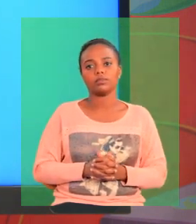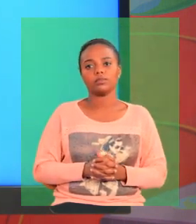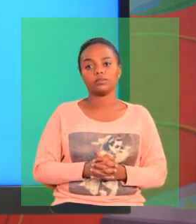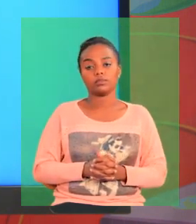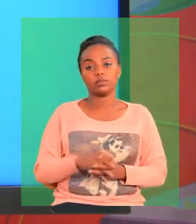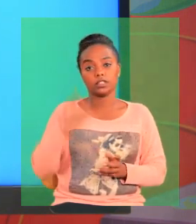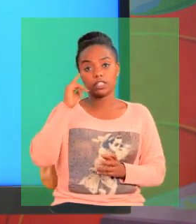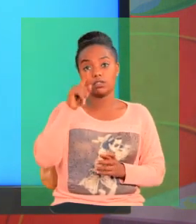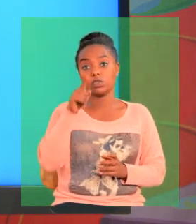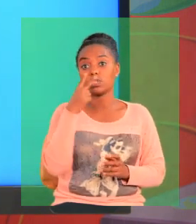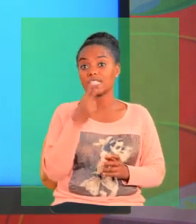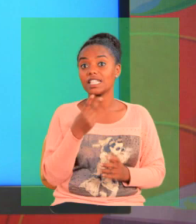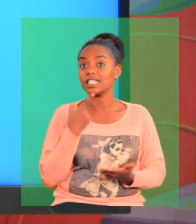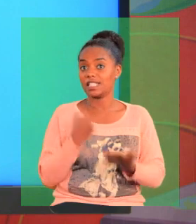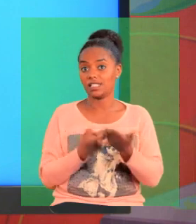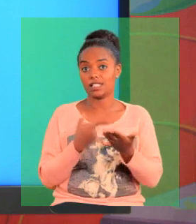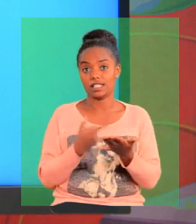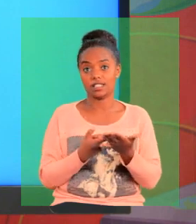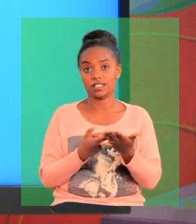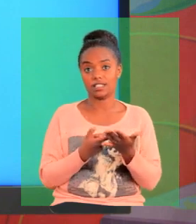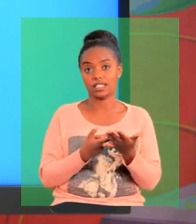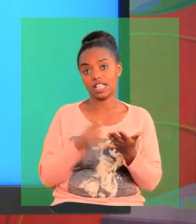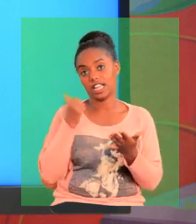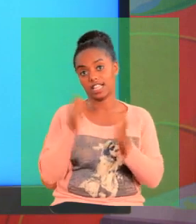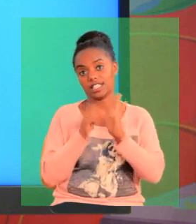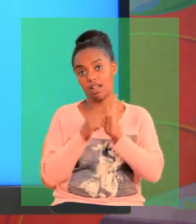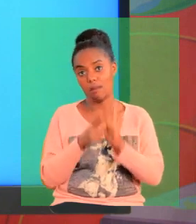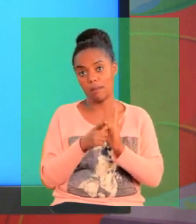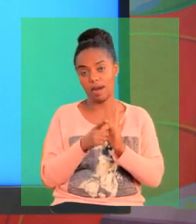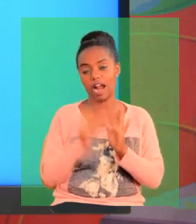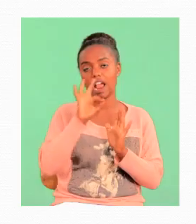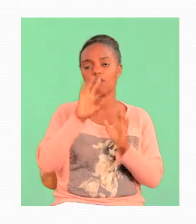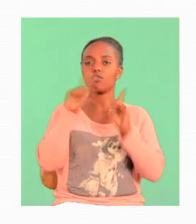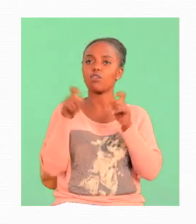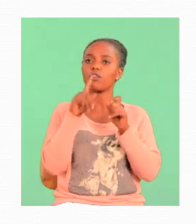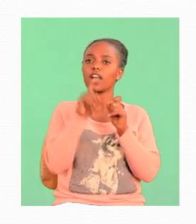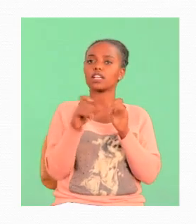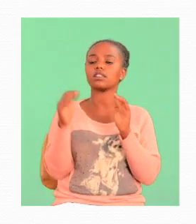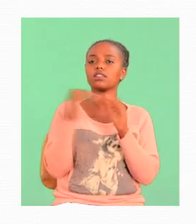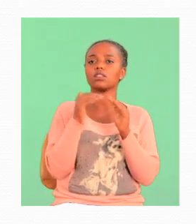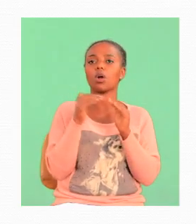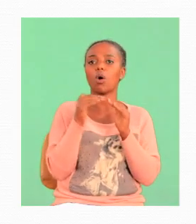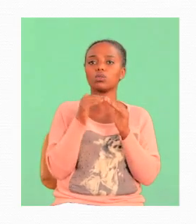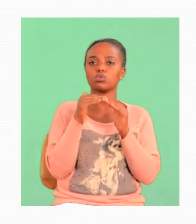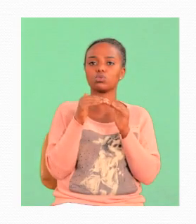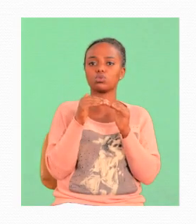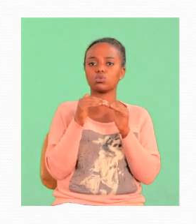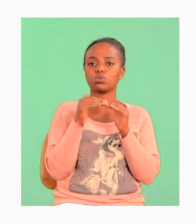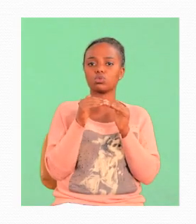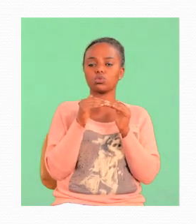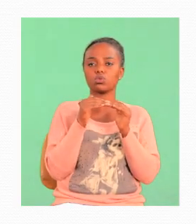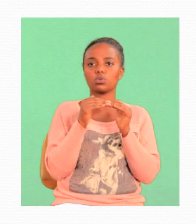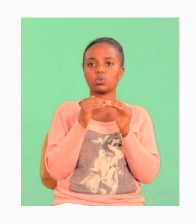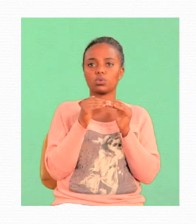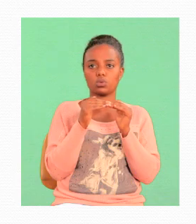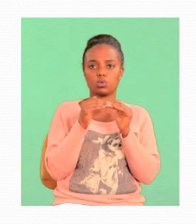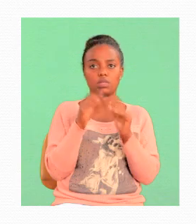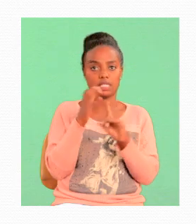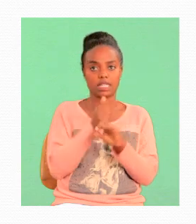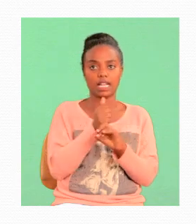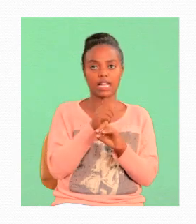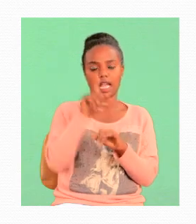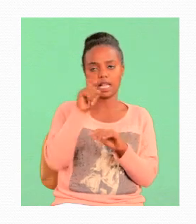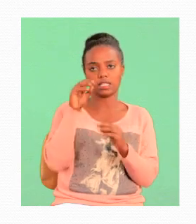If you see this one, f of x is equal to, take x plus